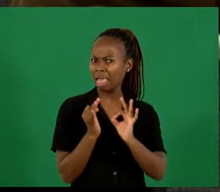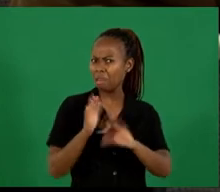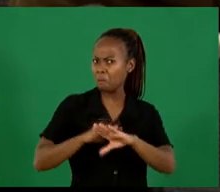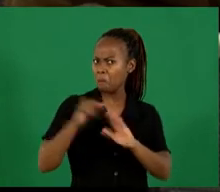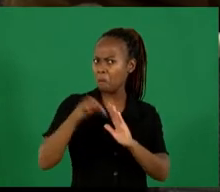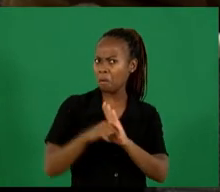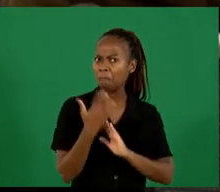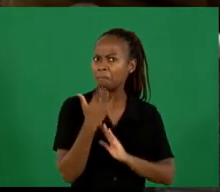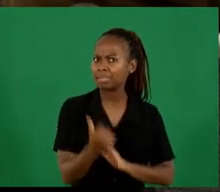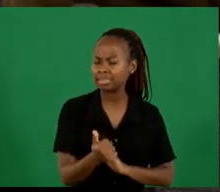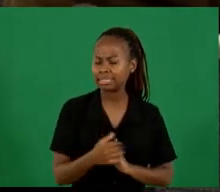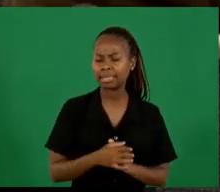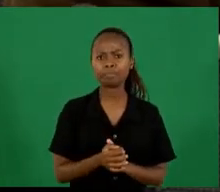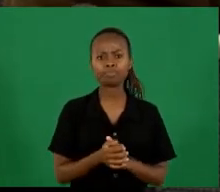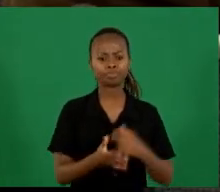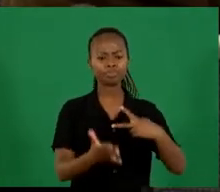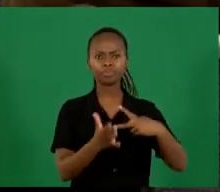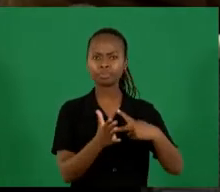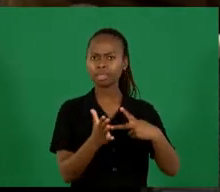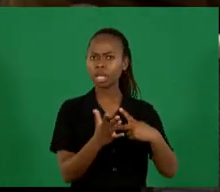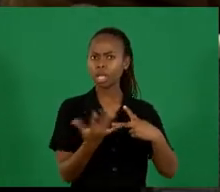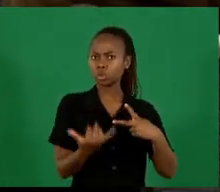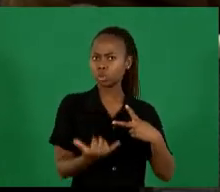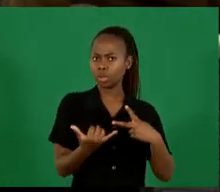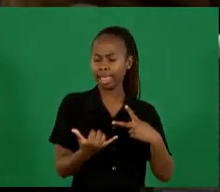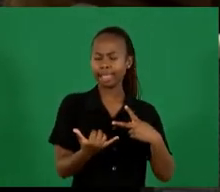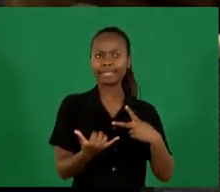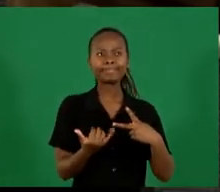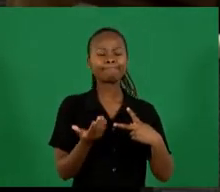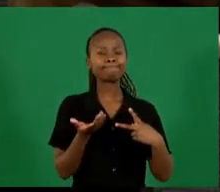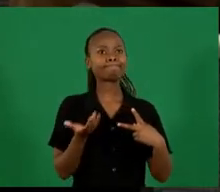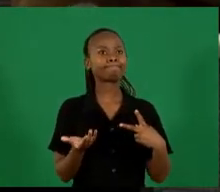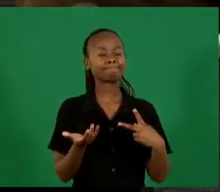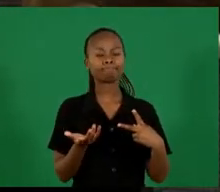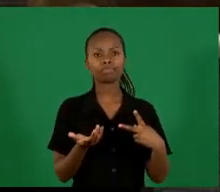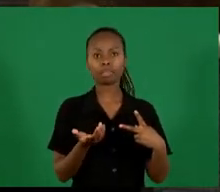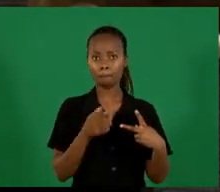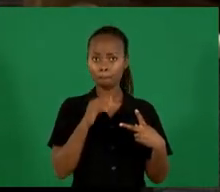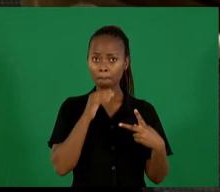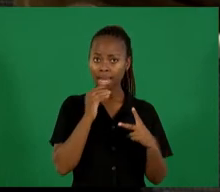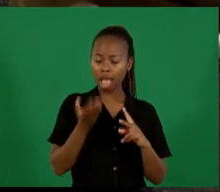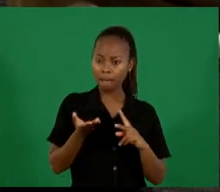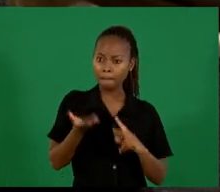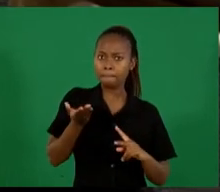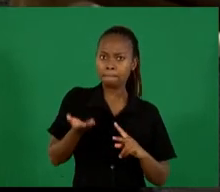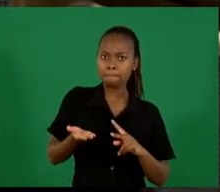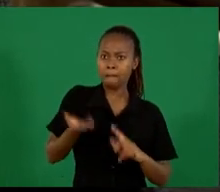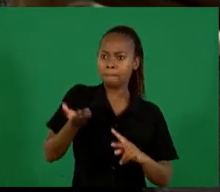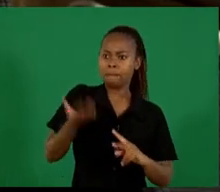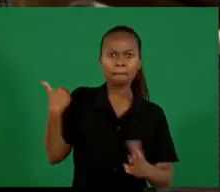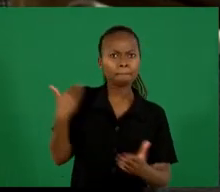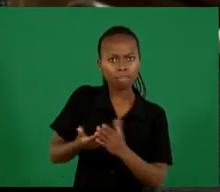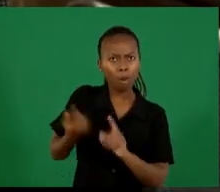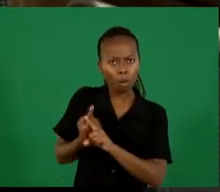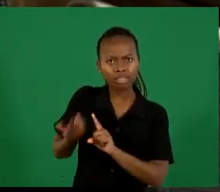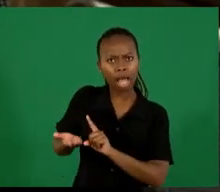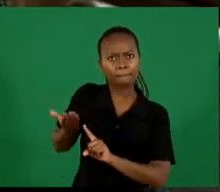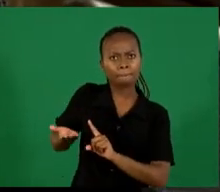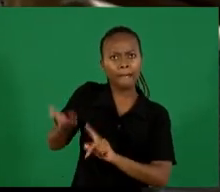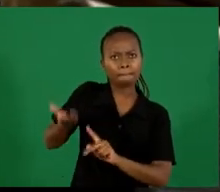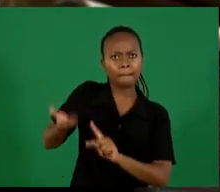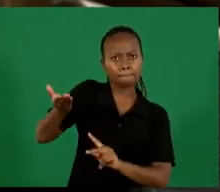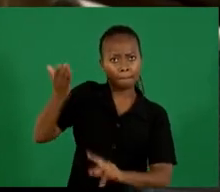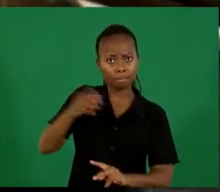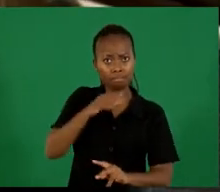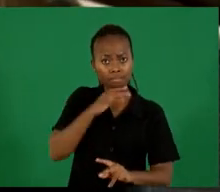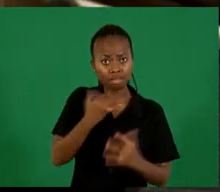today's move mean we are at or close to the end of the hiking cycle? And how